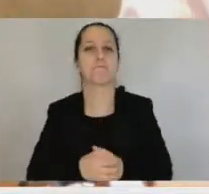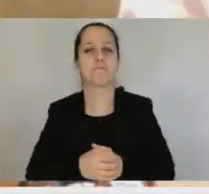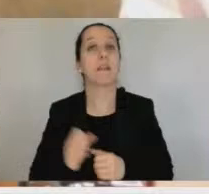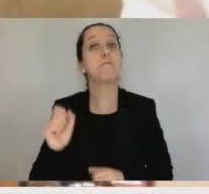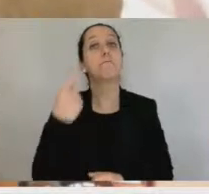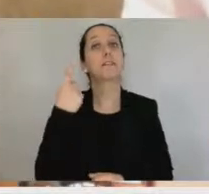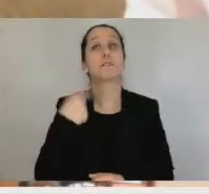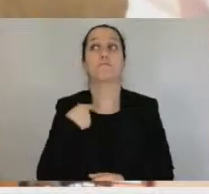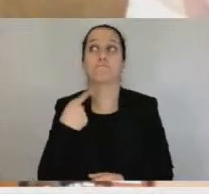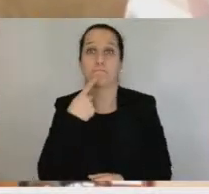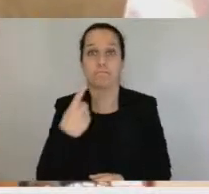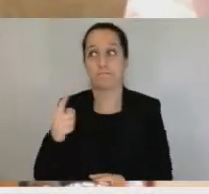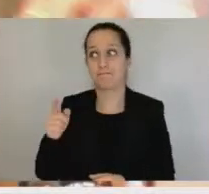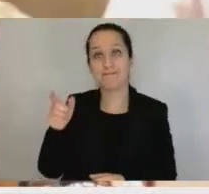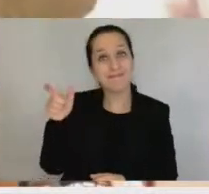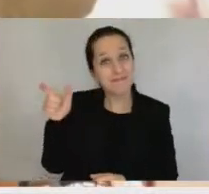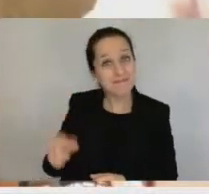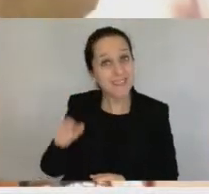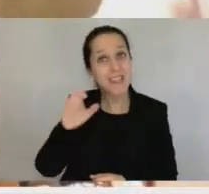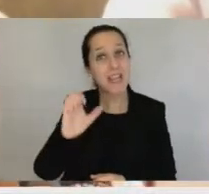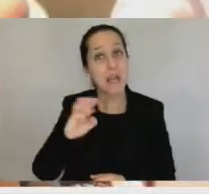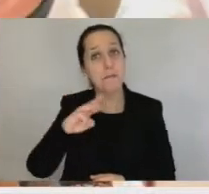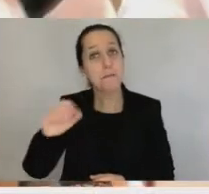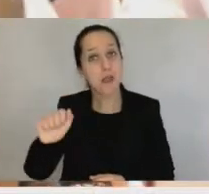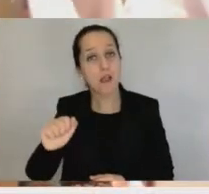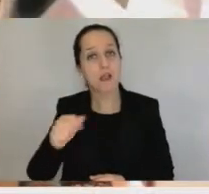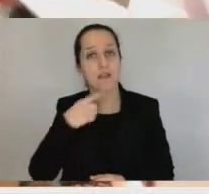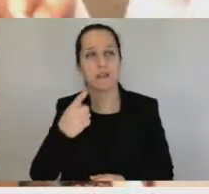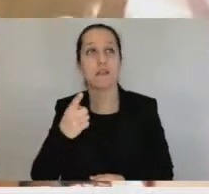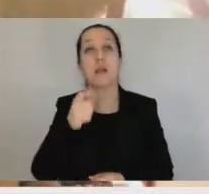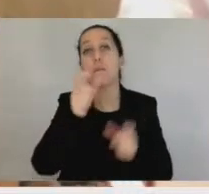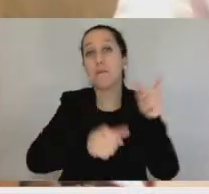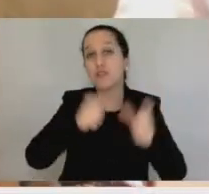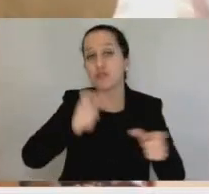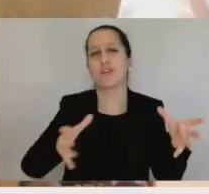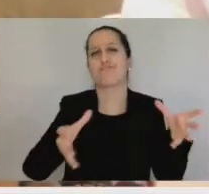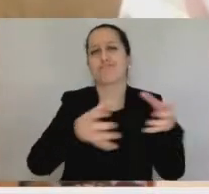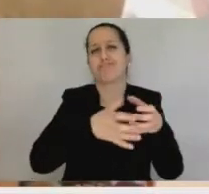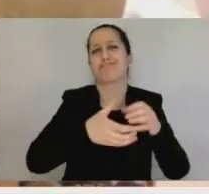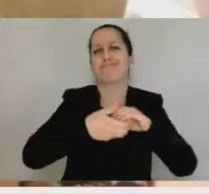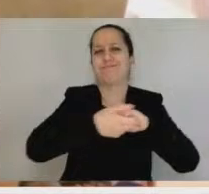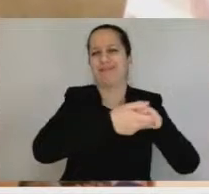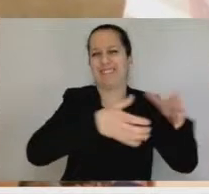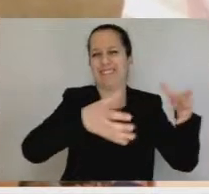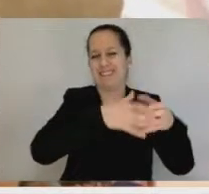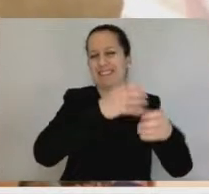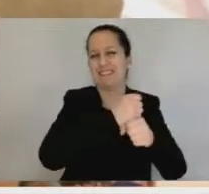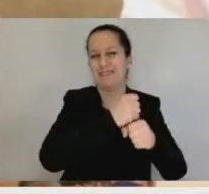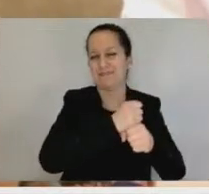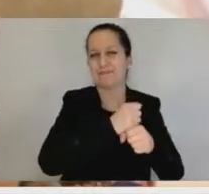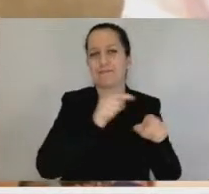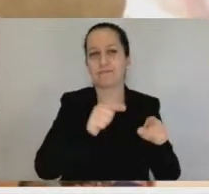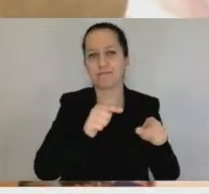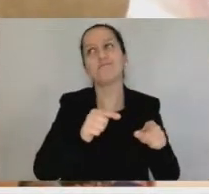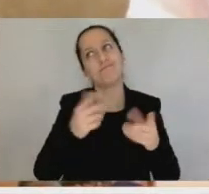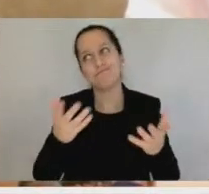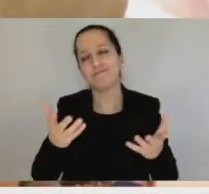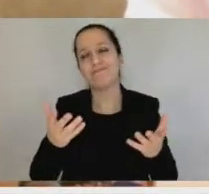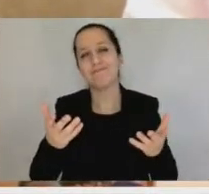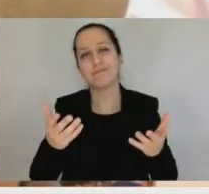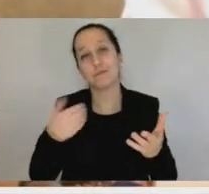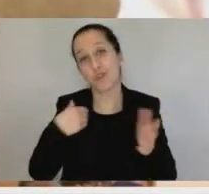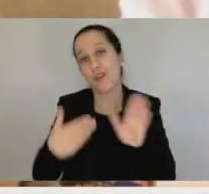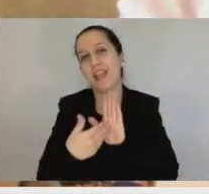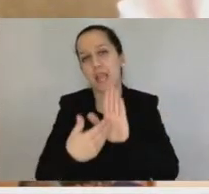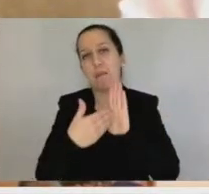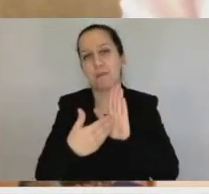I would like to begin with Emma's question related to the actors, stakeholders. I agree.